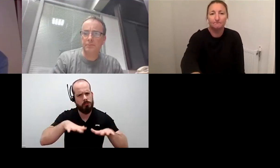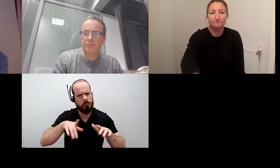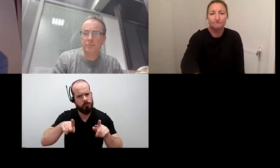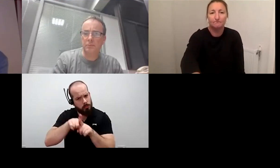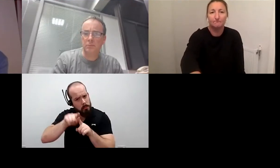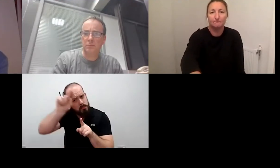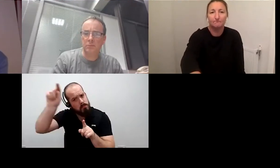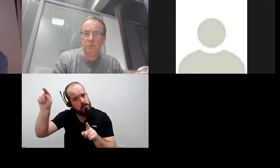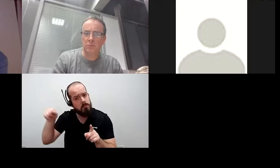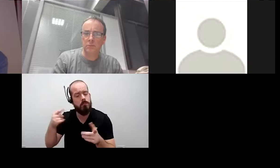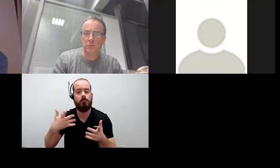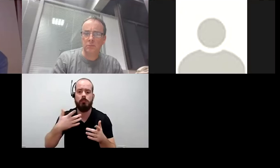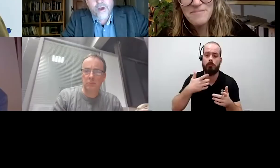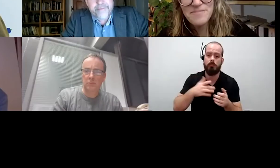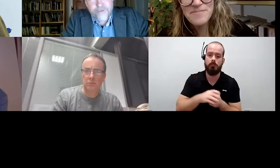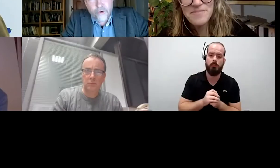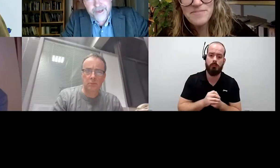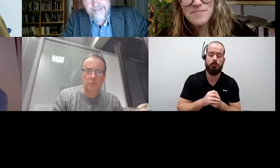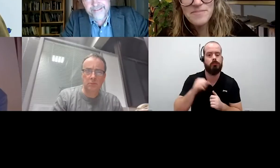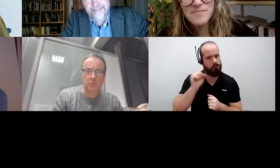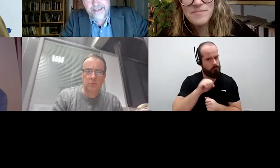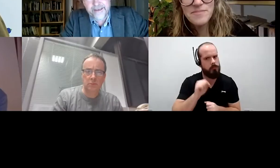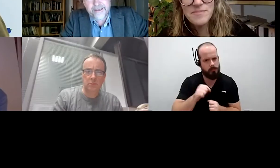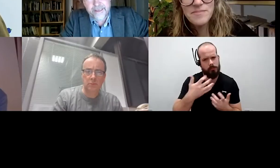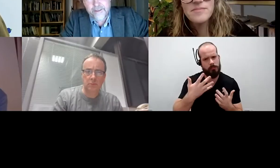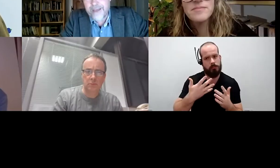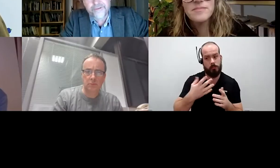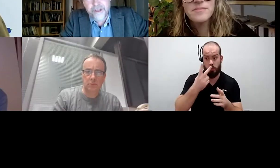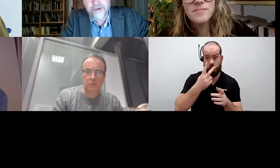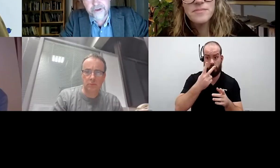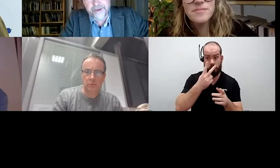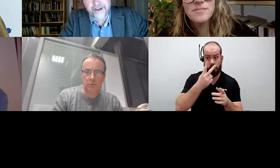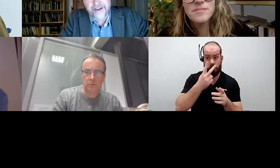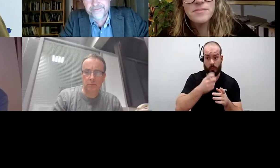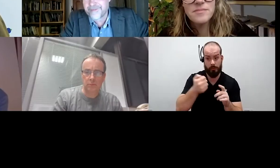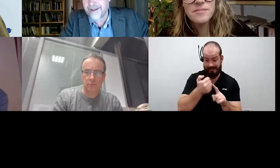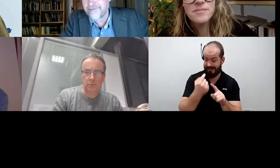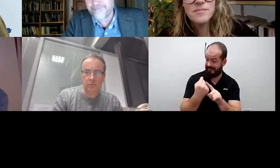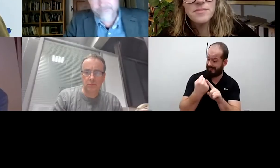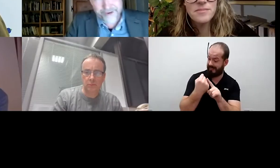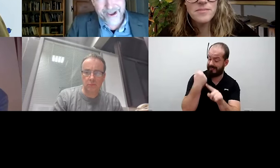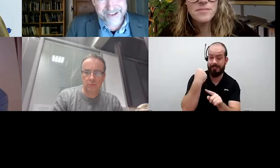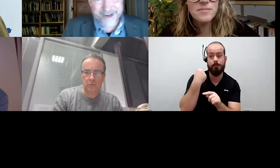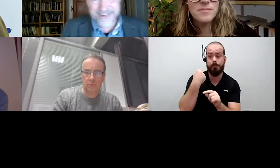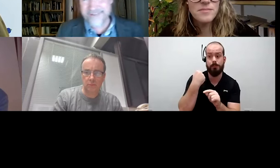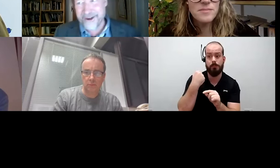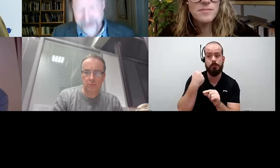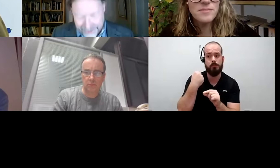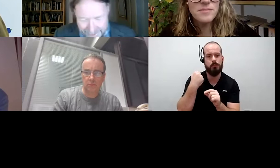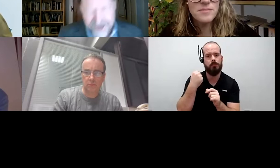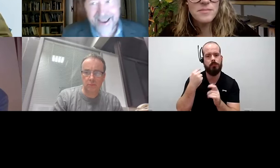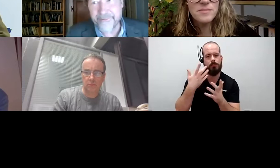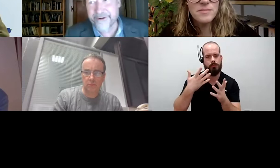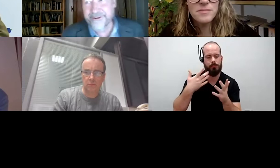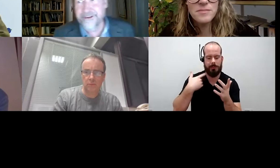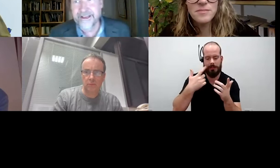Yes, it is. So before 2016, there was no document, and I've researched this pretty carefully and also